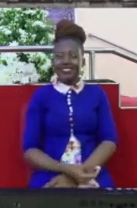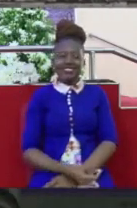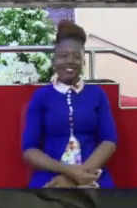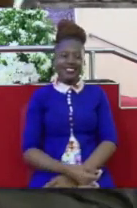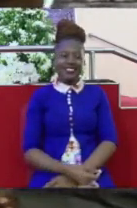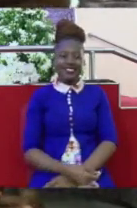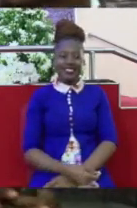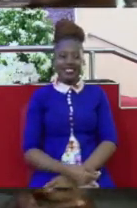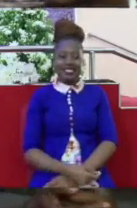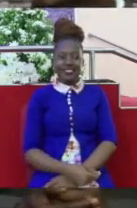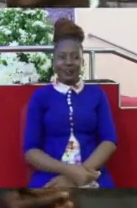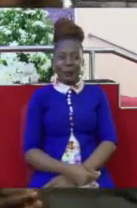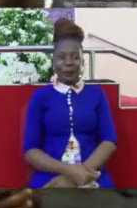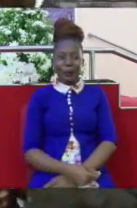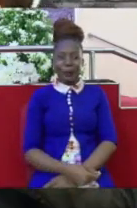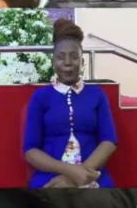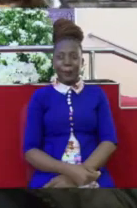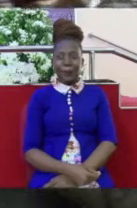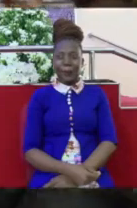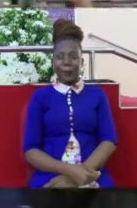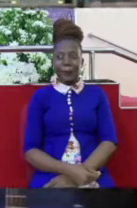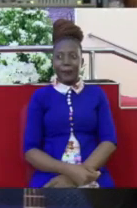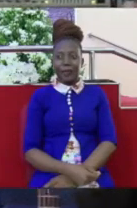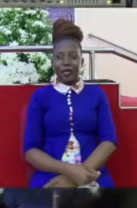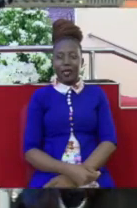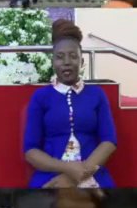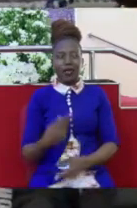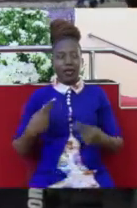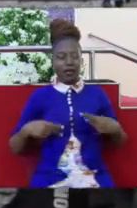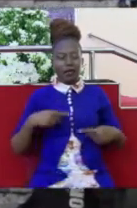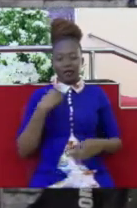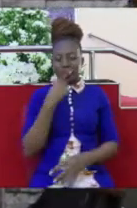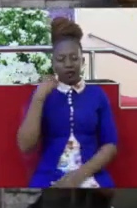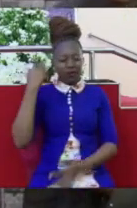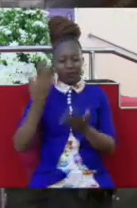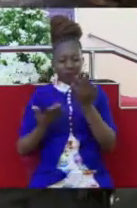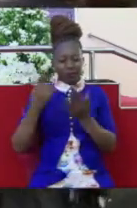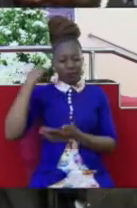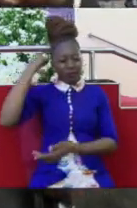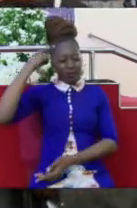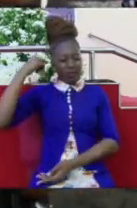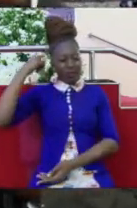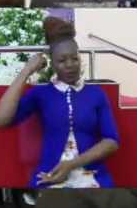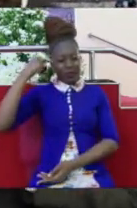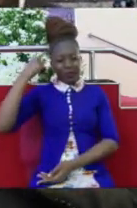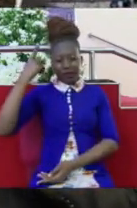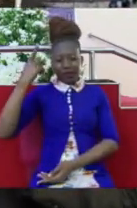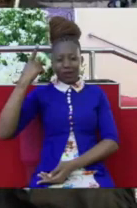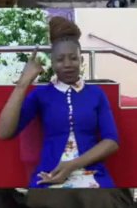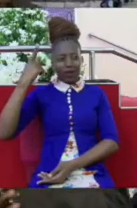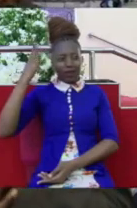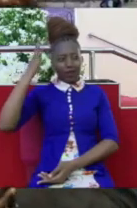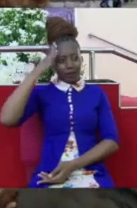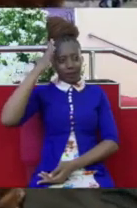Do they get it? All right, half a brain. Wale ambao wako na akili punguani ama akili nusu. They realize.